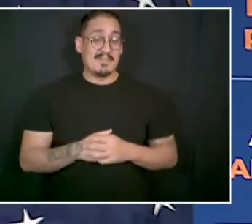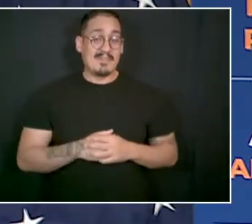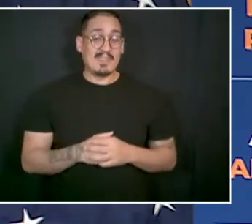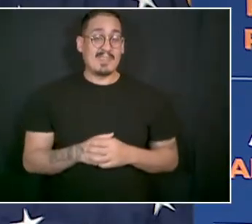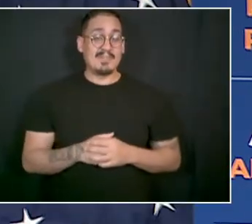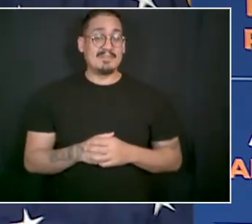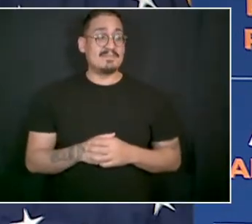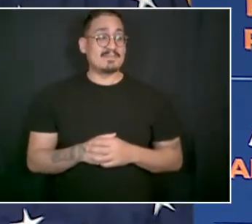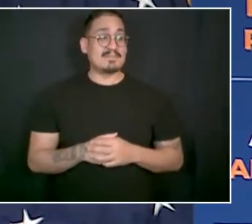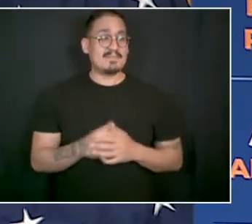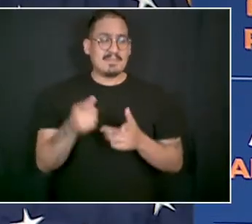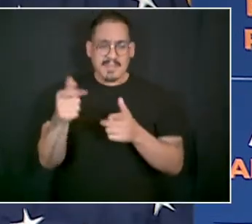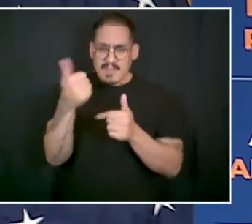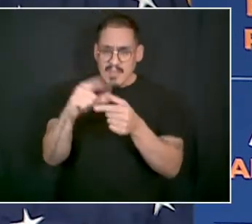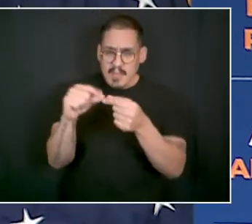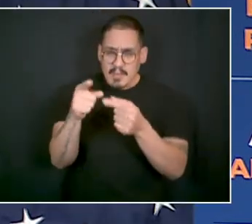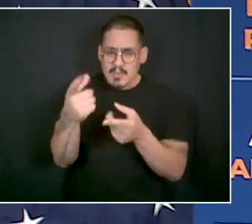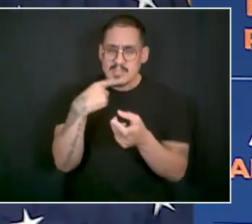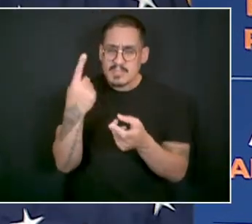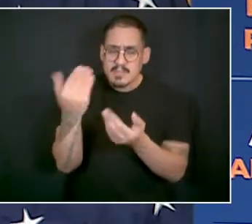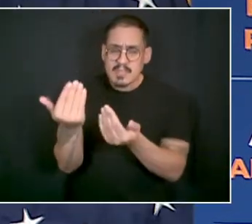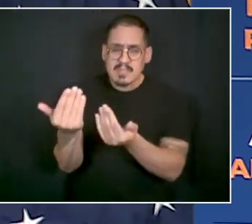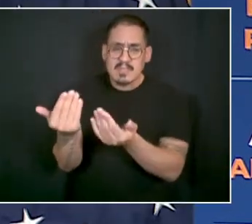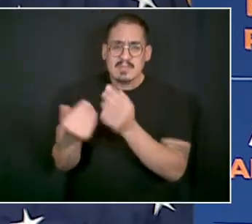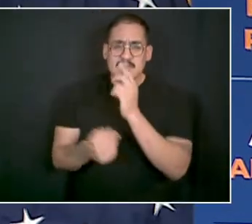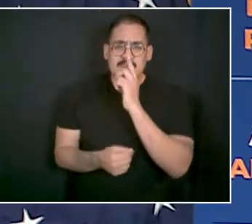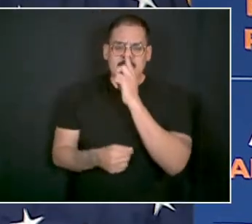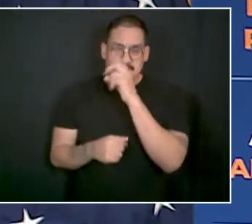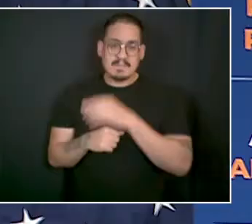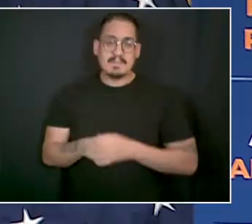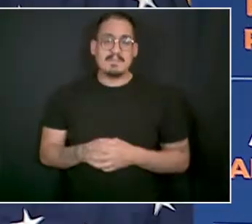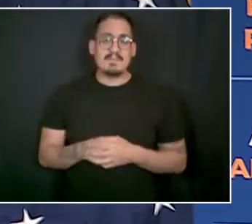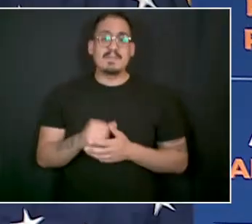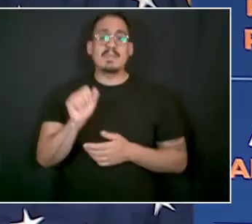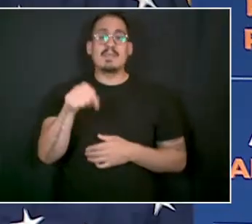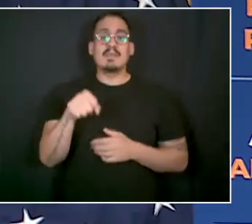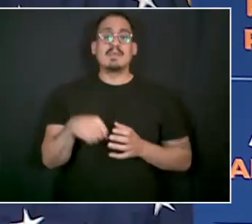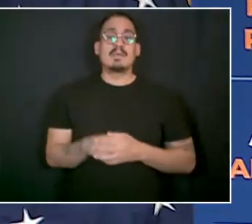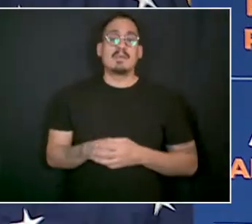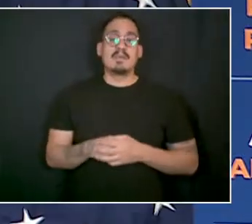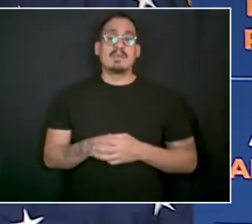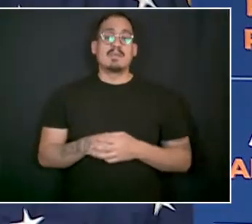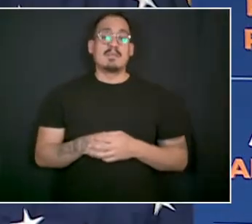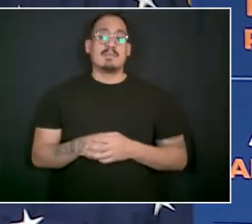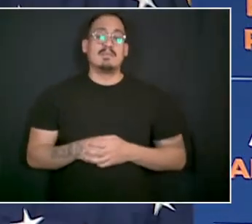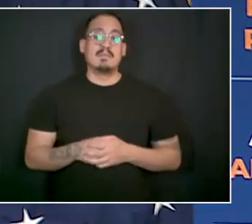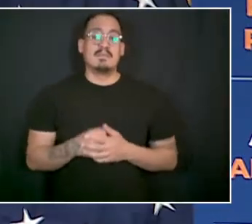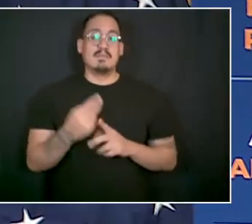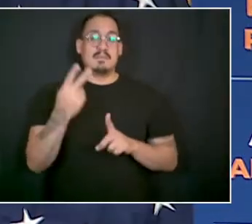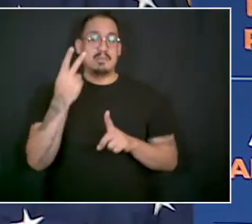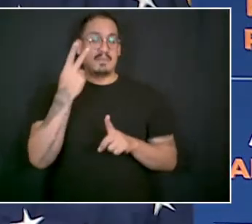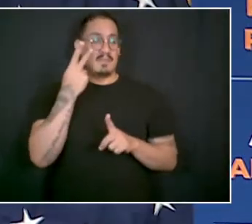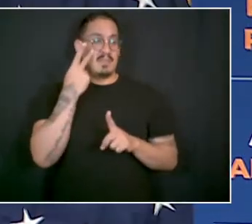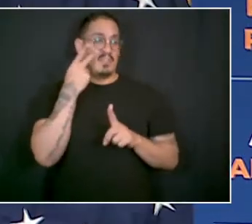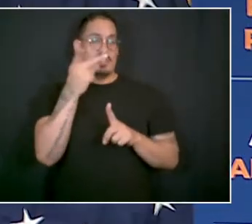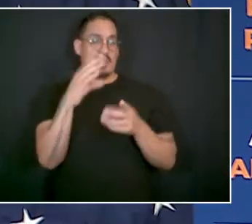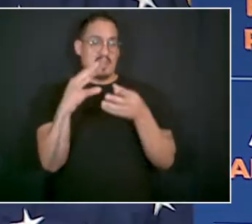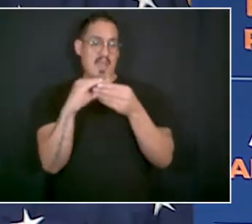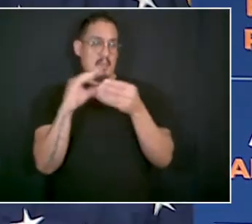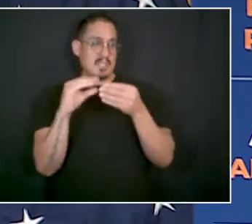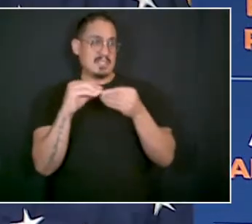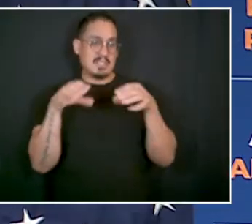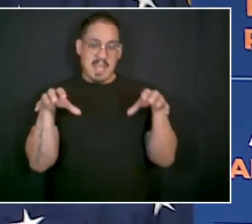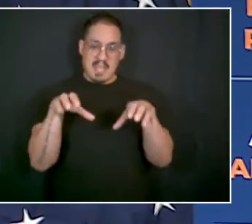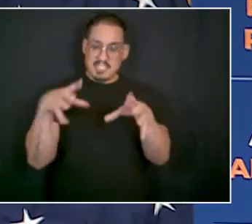Yeah, yeah. You called one of the mail. Yeah. I think look at the comments and actions. I think that after